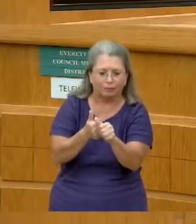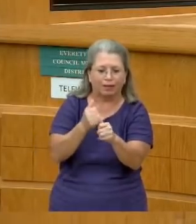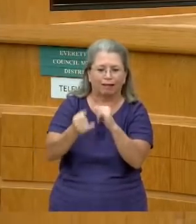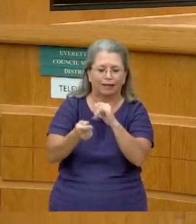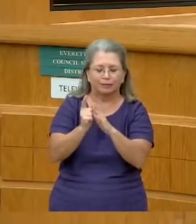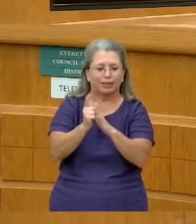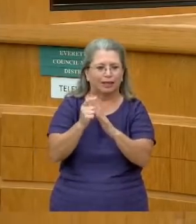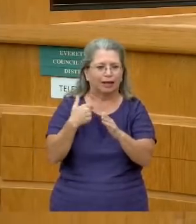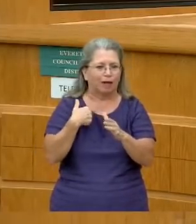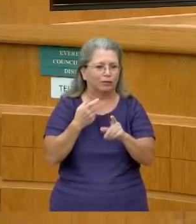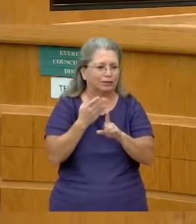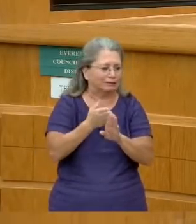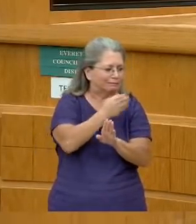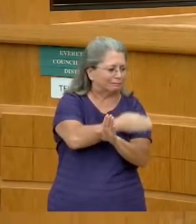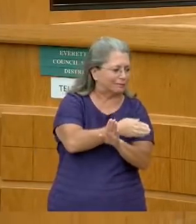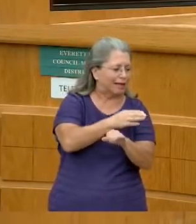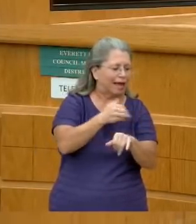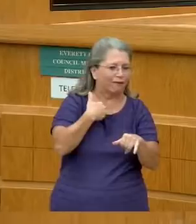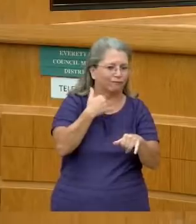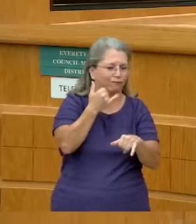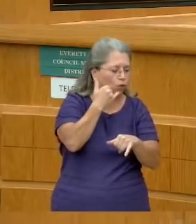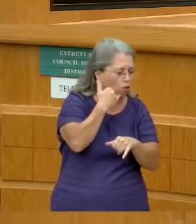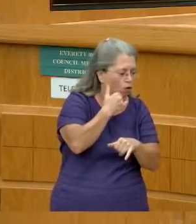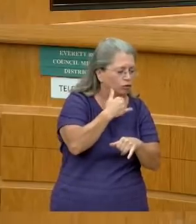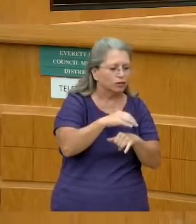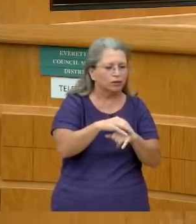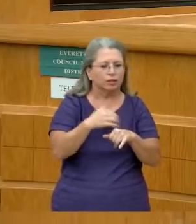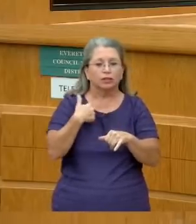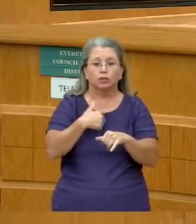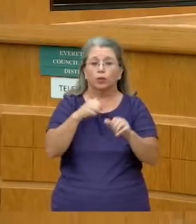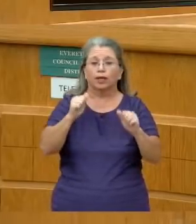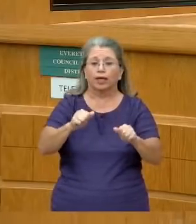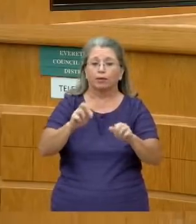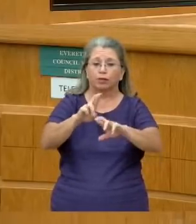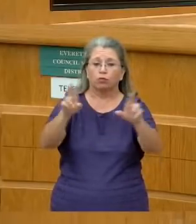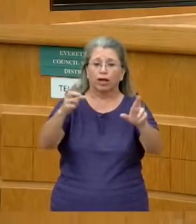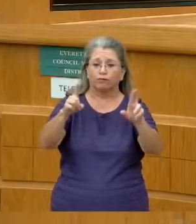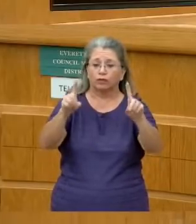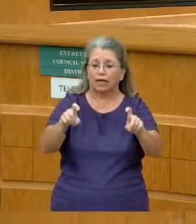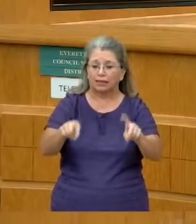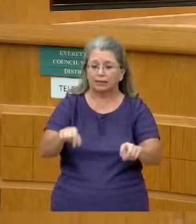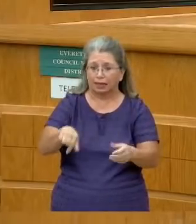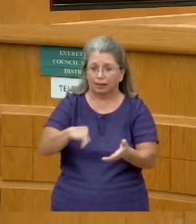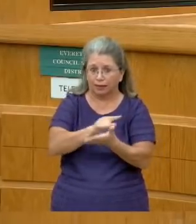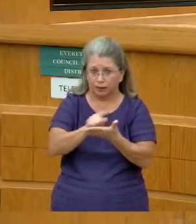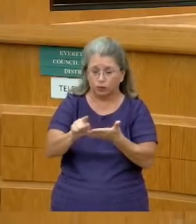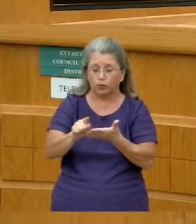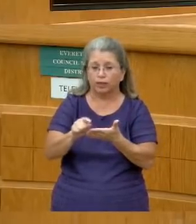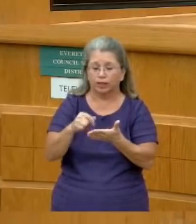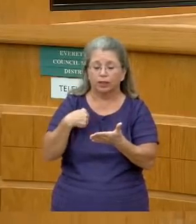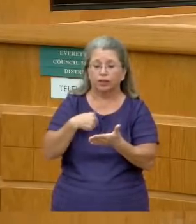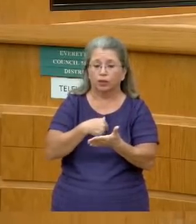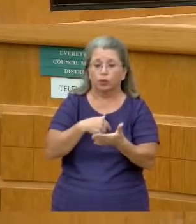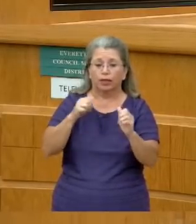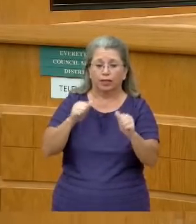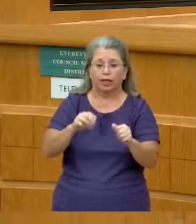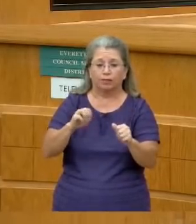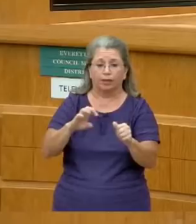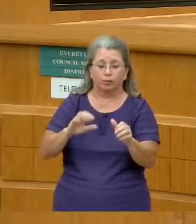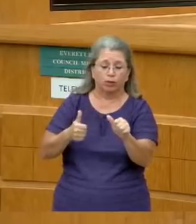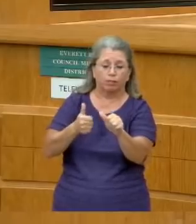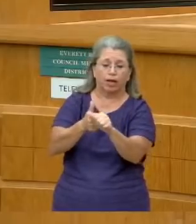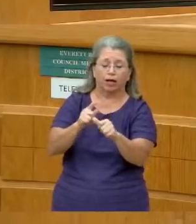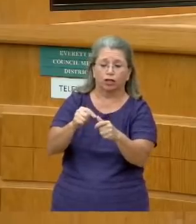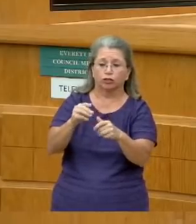calls so that we can be ready for testing this week, so that we can be prepared to stand up